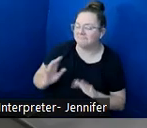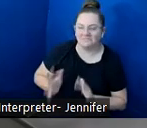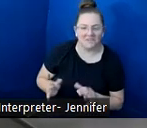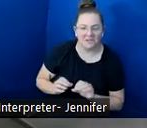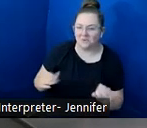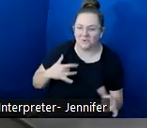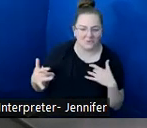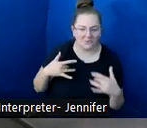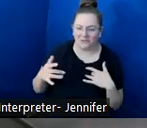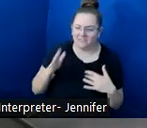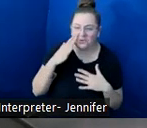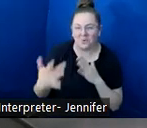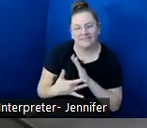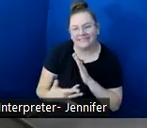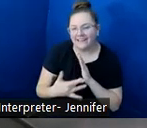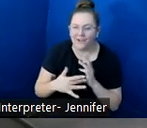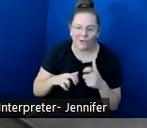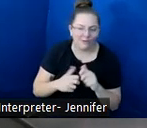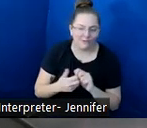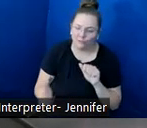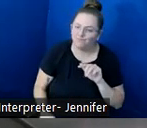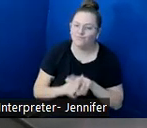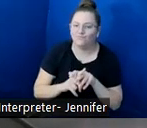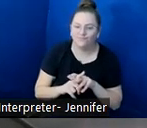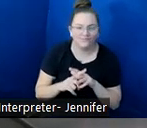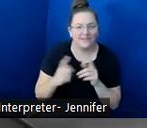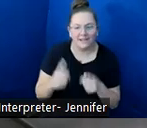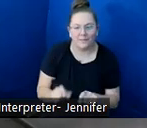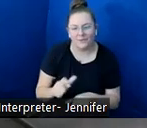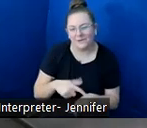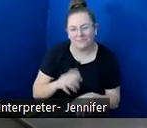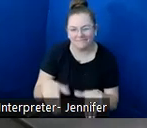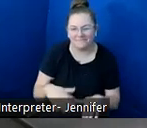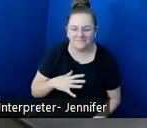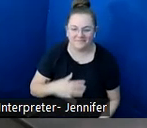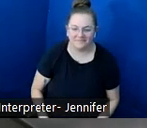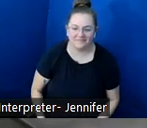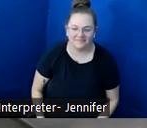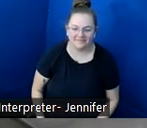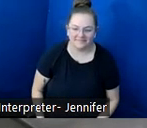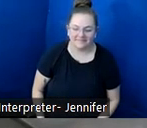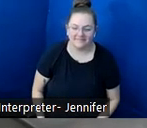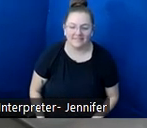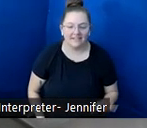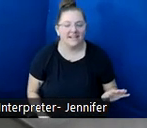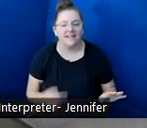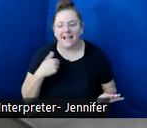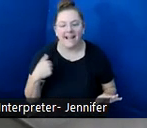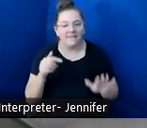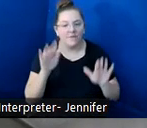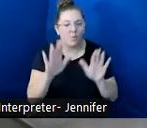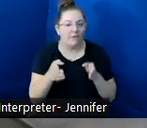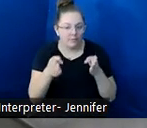get the technical difficulties all the time. So, well, I'm blessed. I have a wonderful person here who